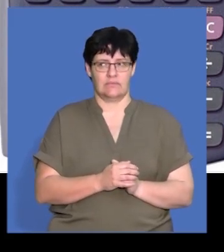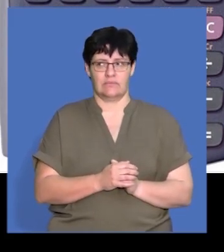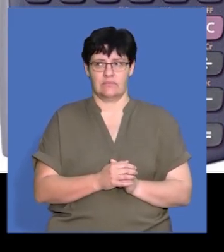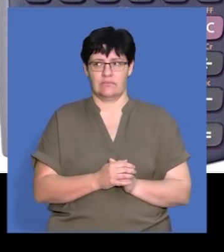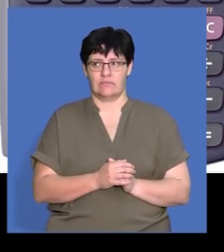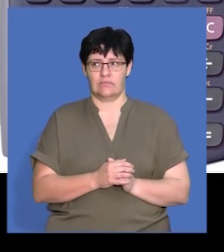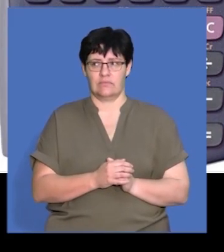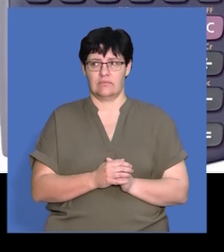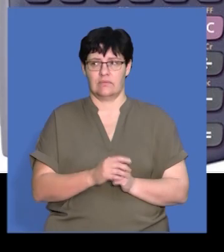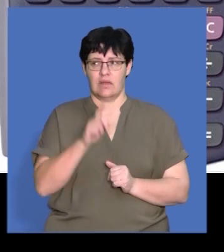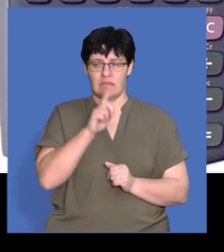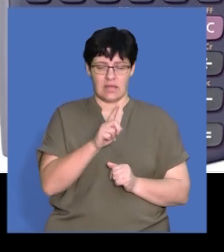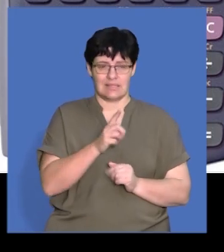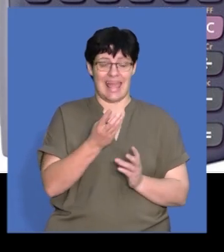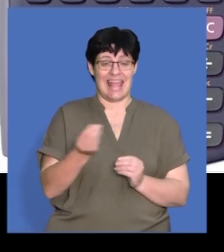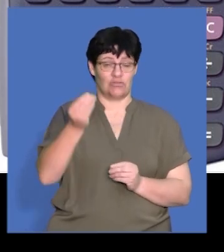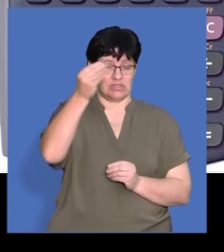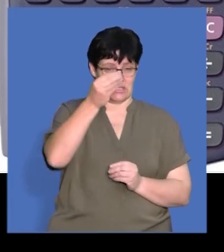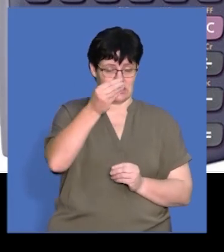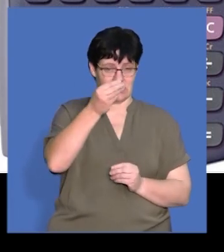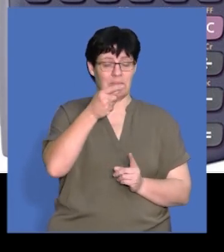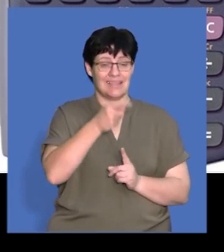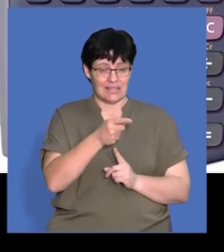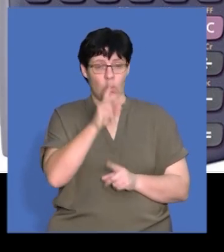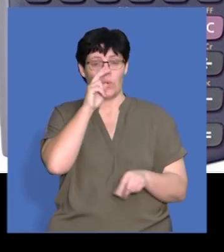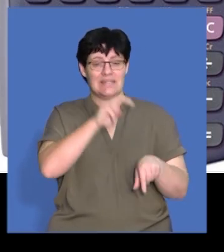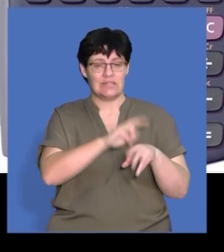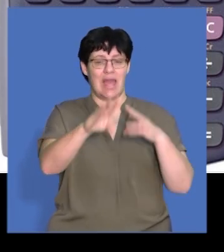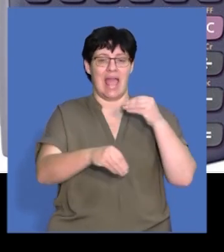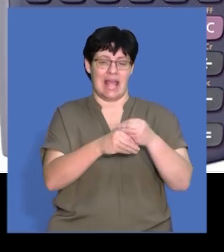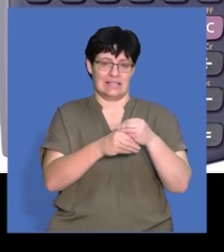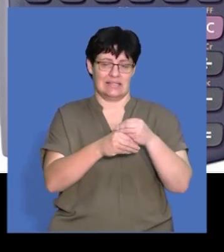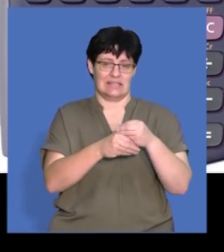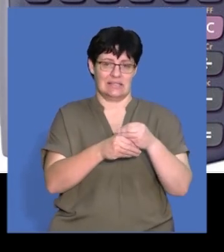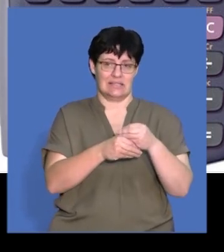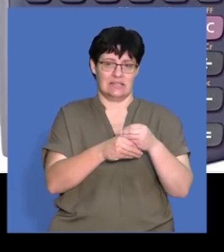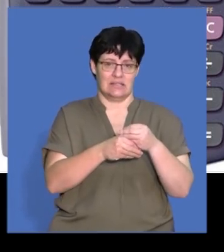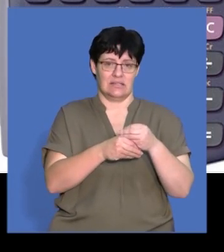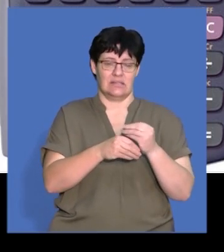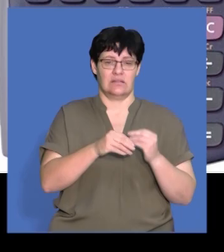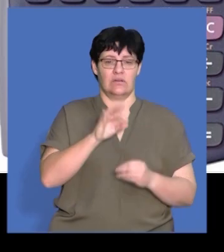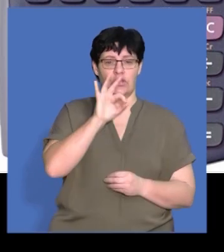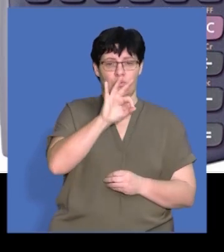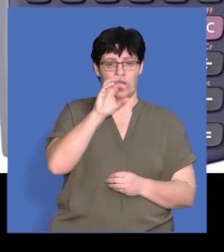And for that I get, that's the interest. But now to that I need to add my original